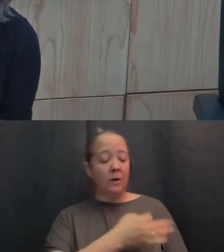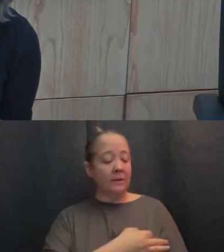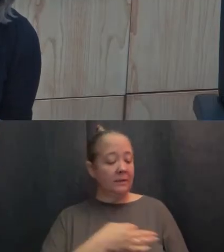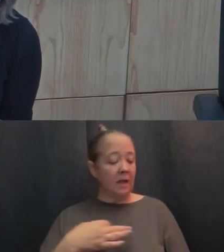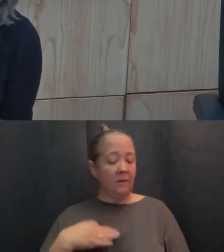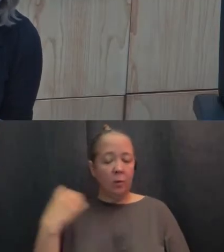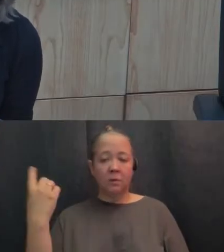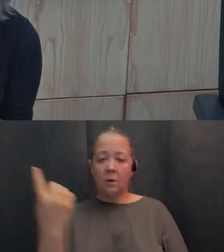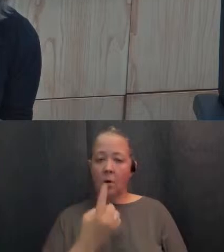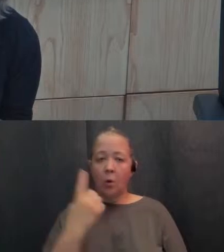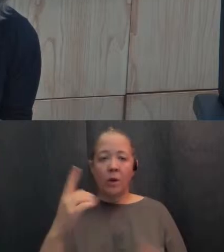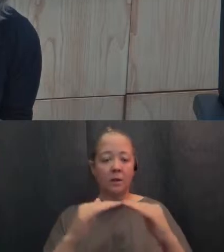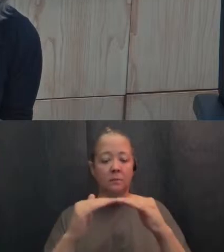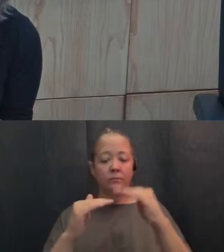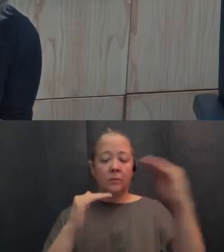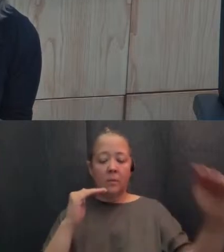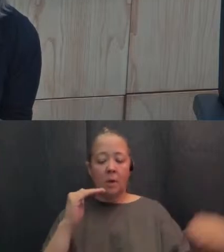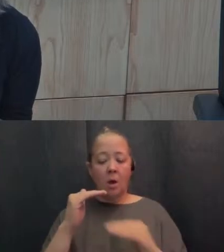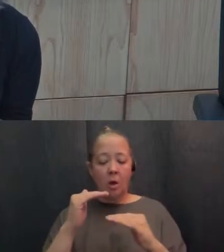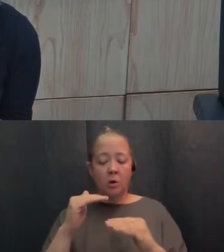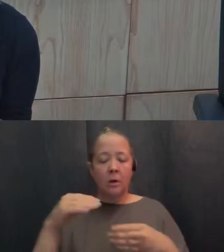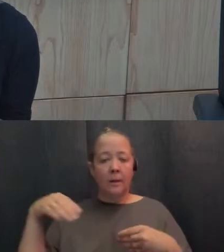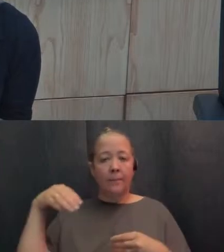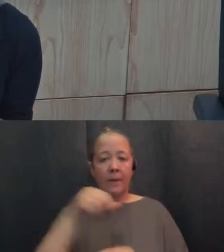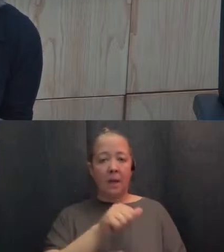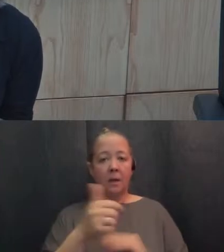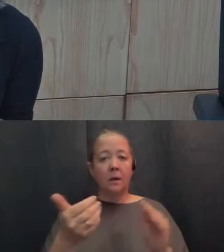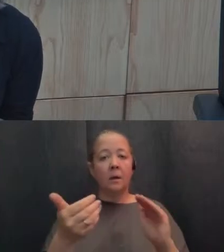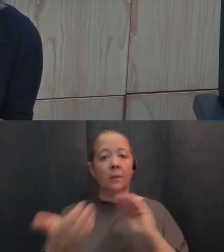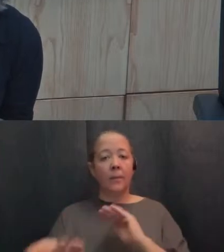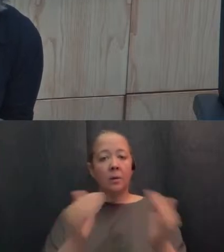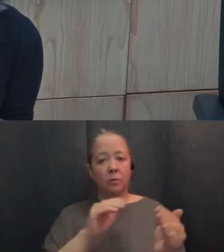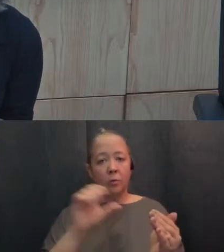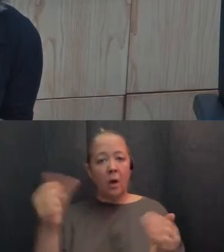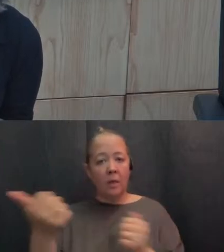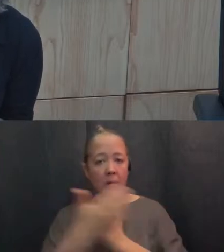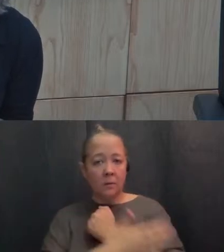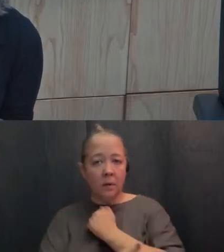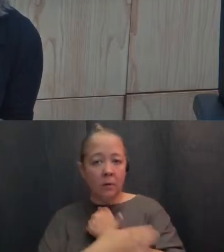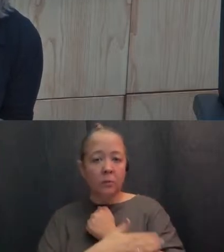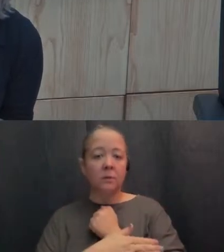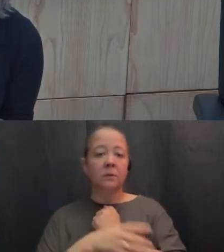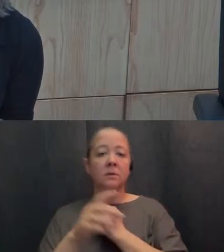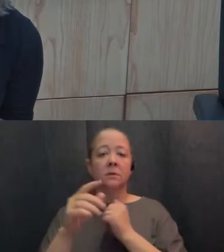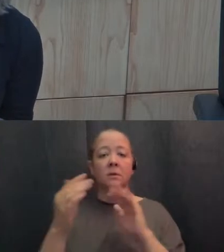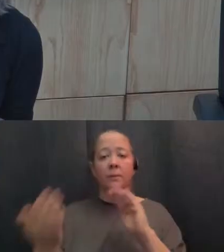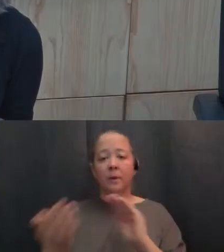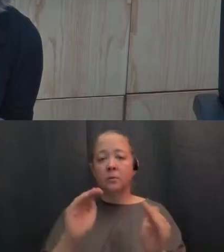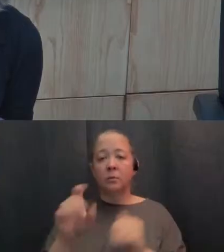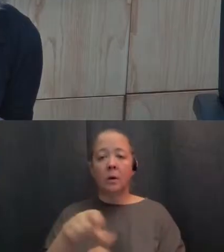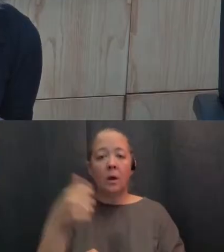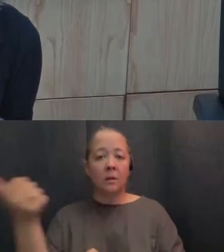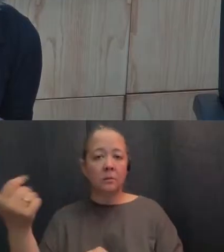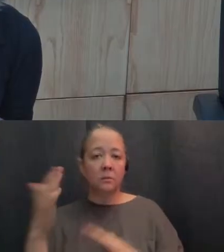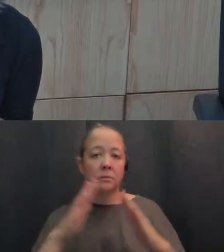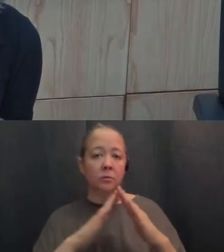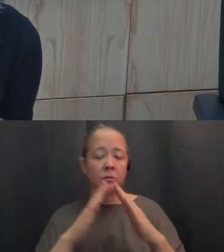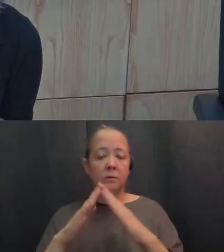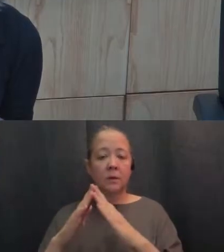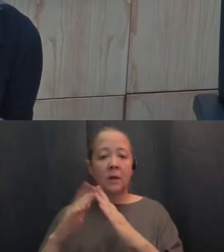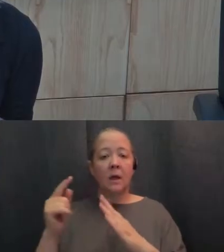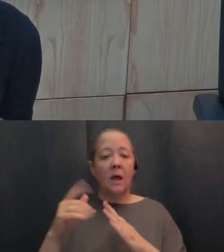compared to other municipalities, compared to the county. There were a number of positions in the Public